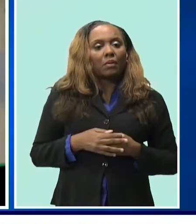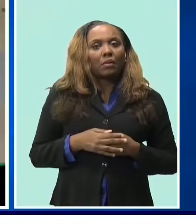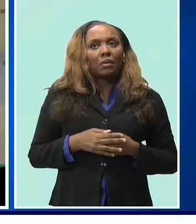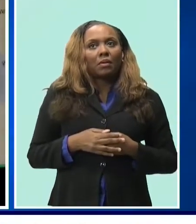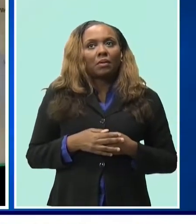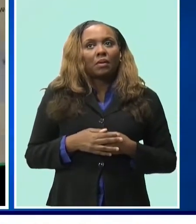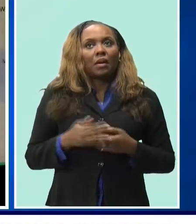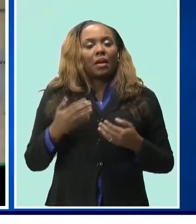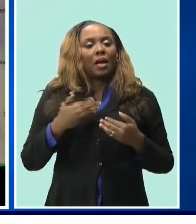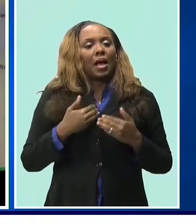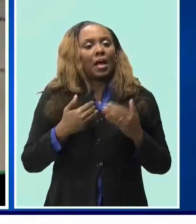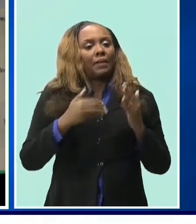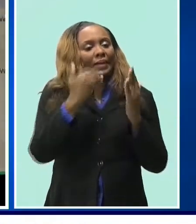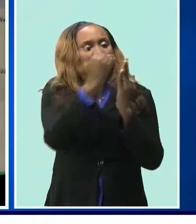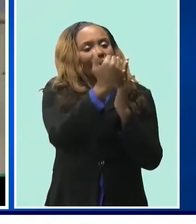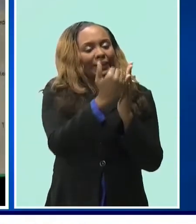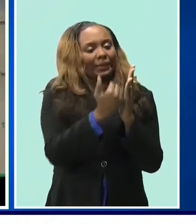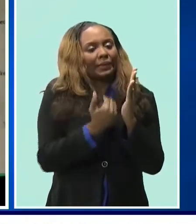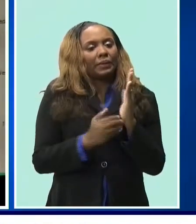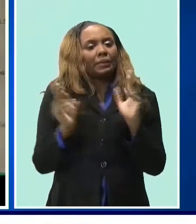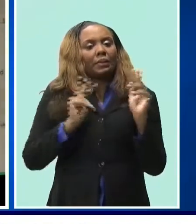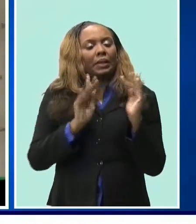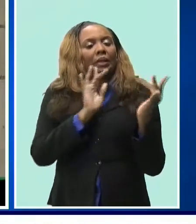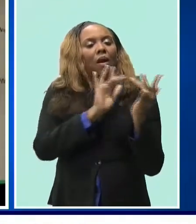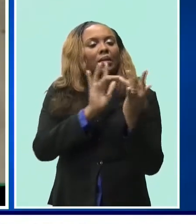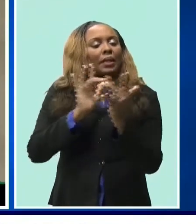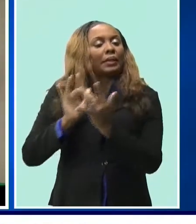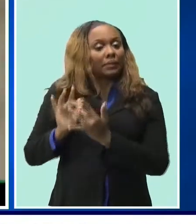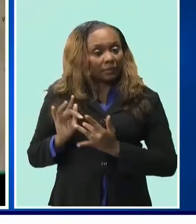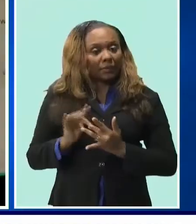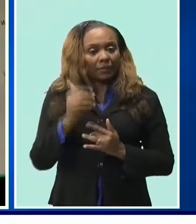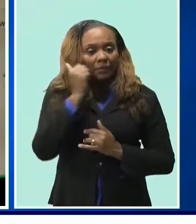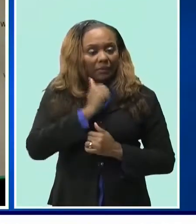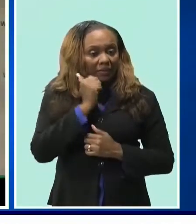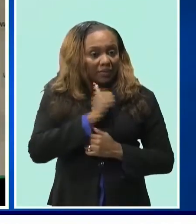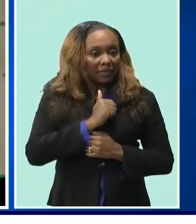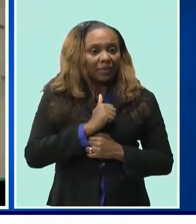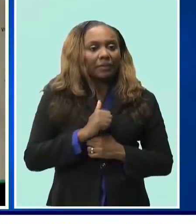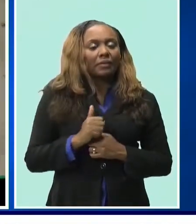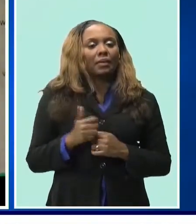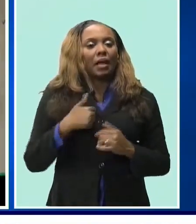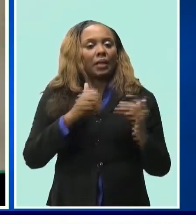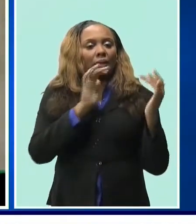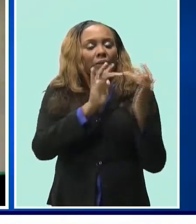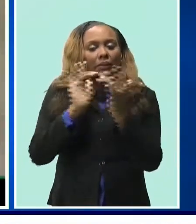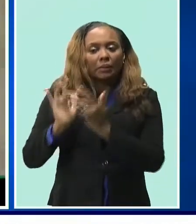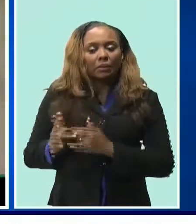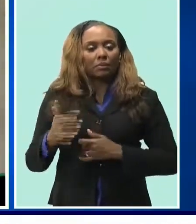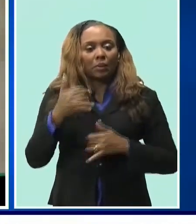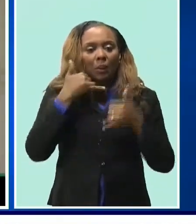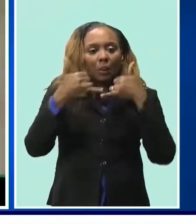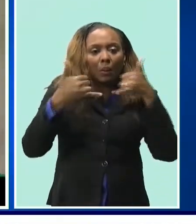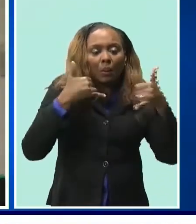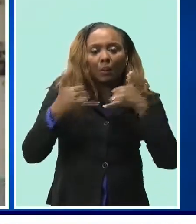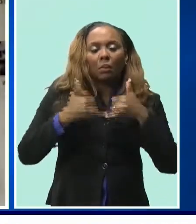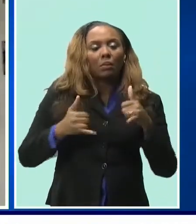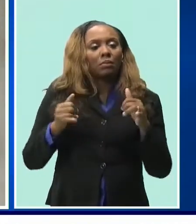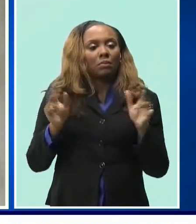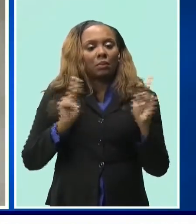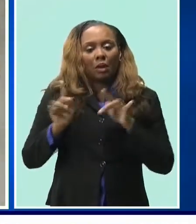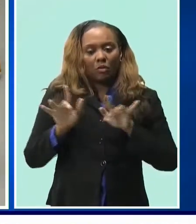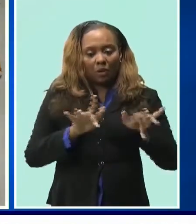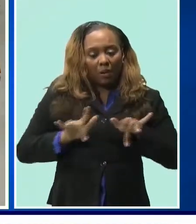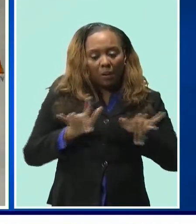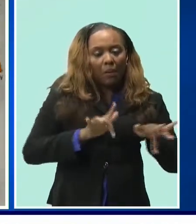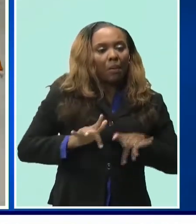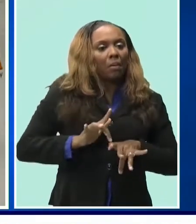of contacts that I want to get in contact with on a daily basis. I go ahead and make my calls. I get them to record the